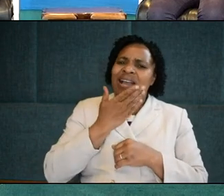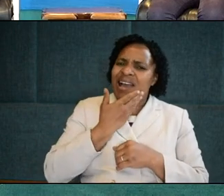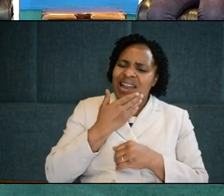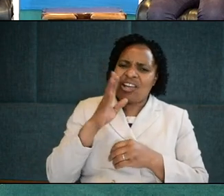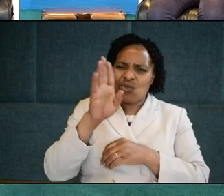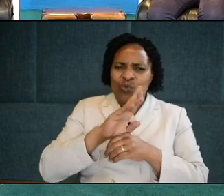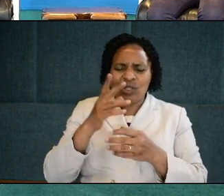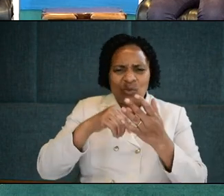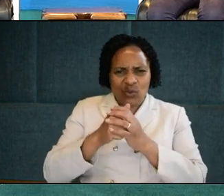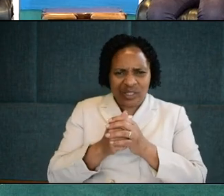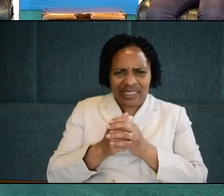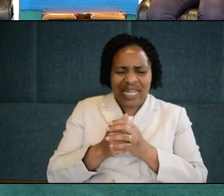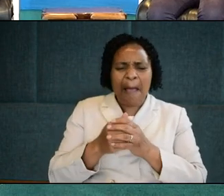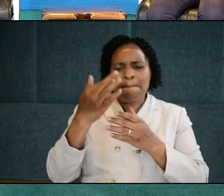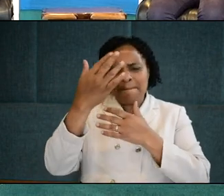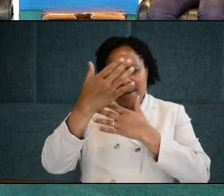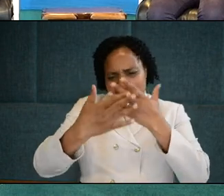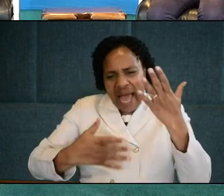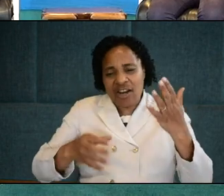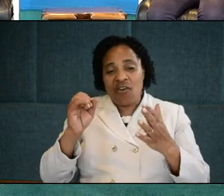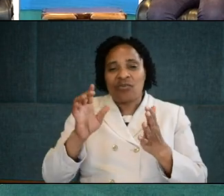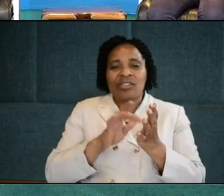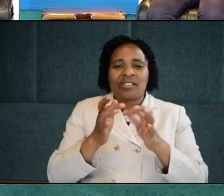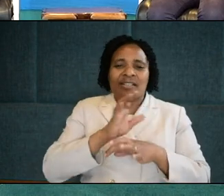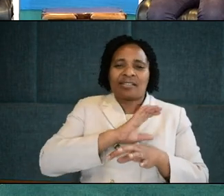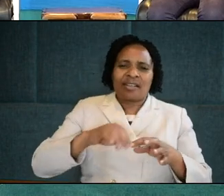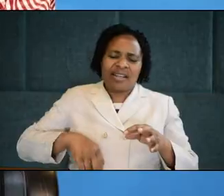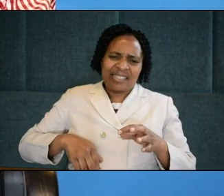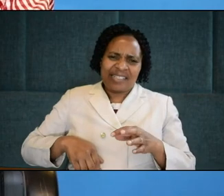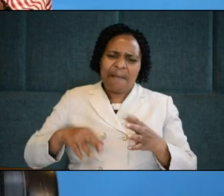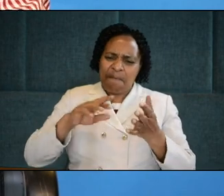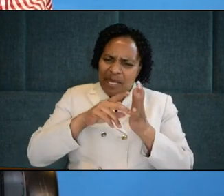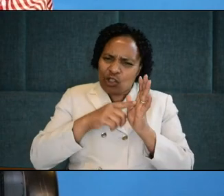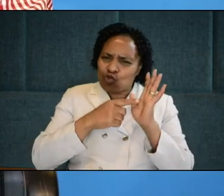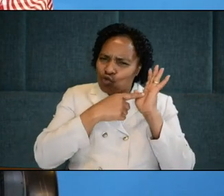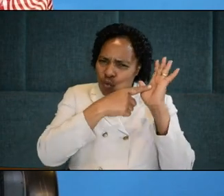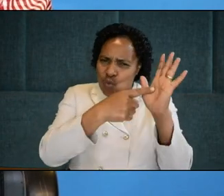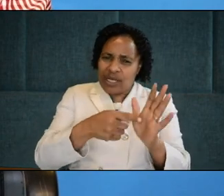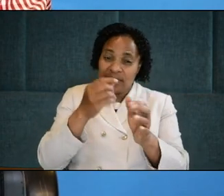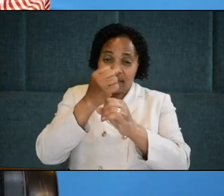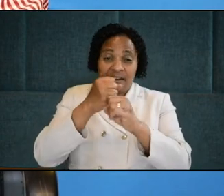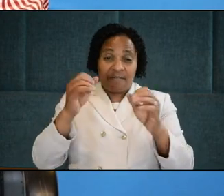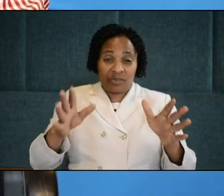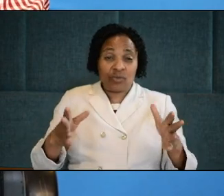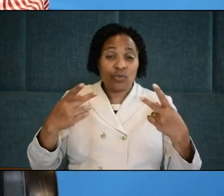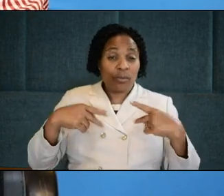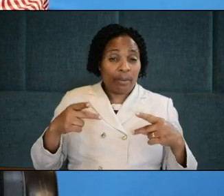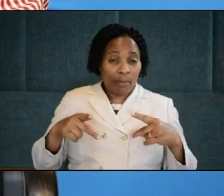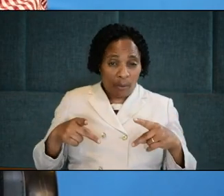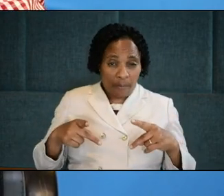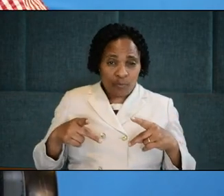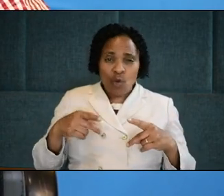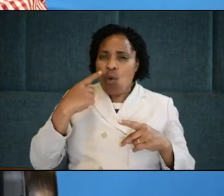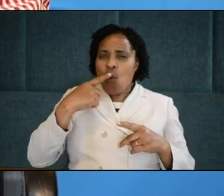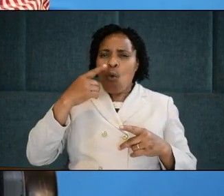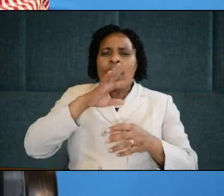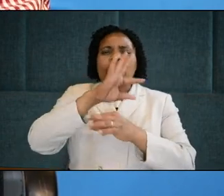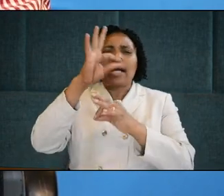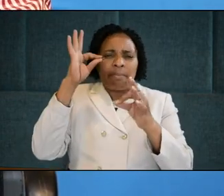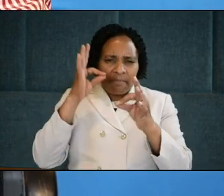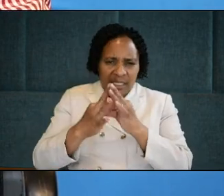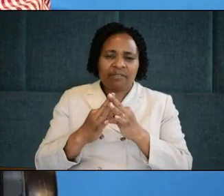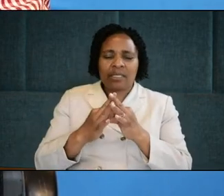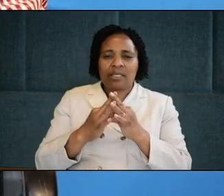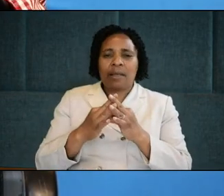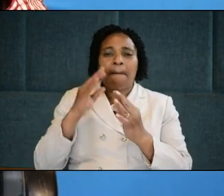scarlet, which represents the blood of Christ. Scarlet is showing salvation to the people who actually believe in